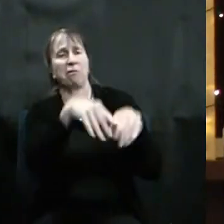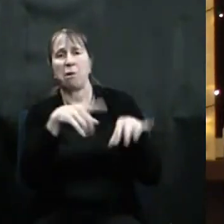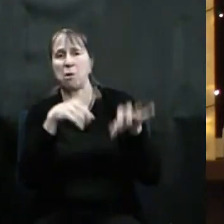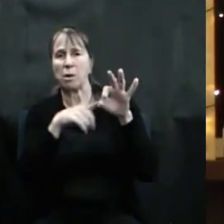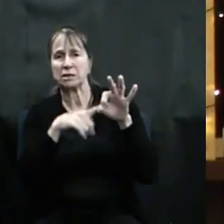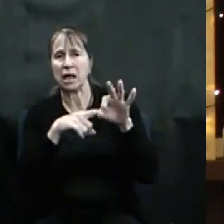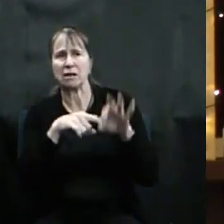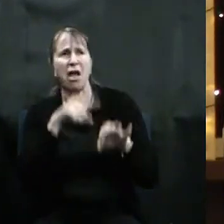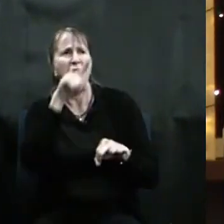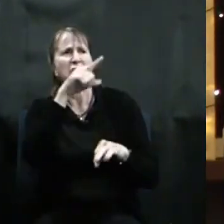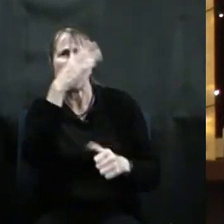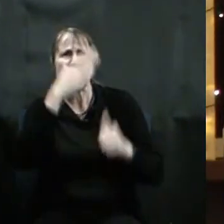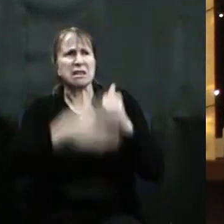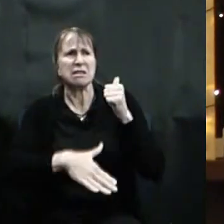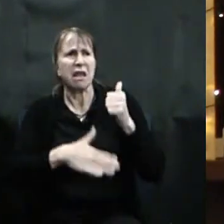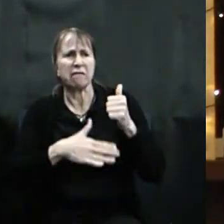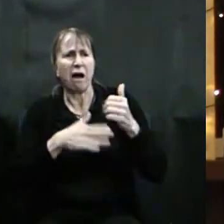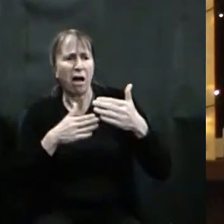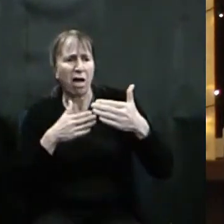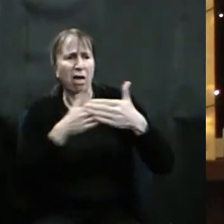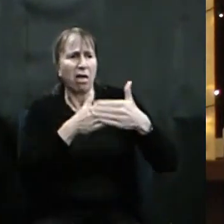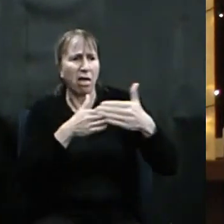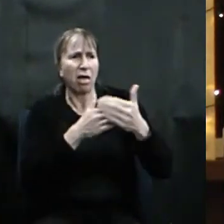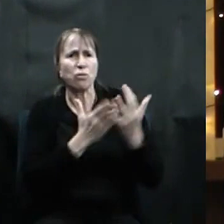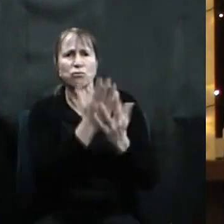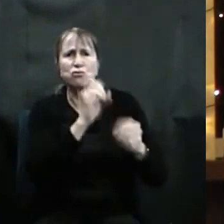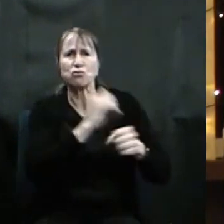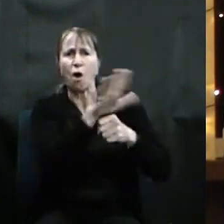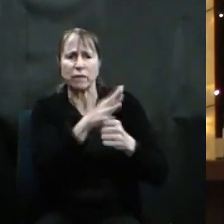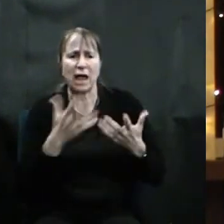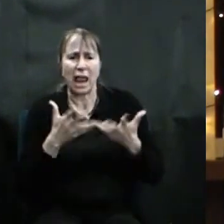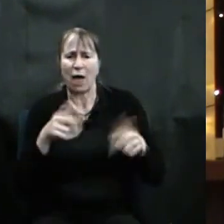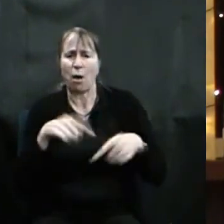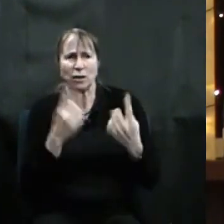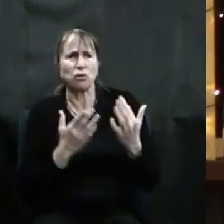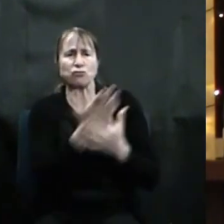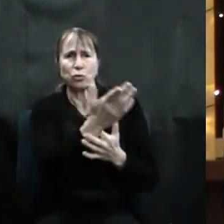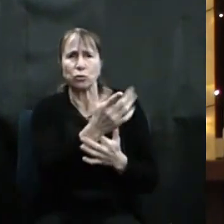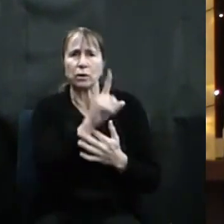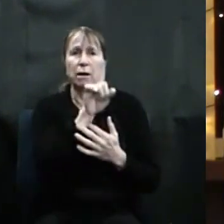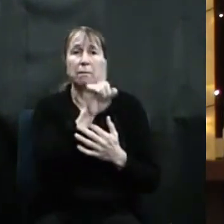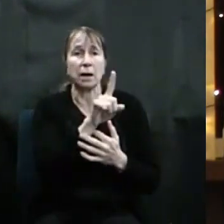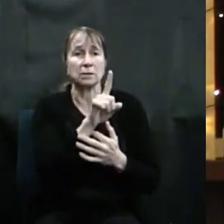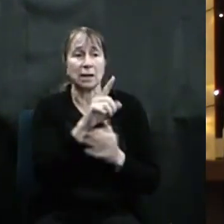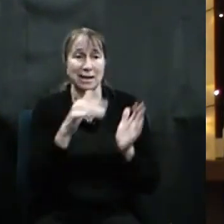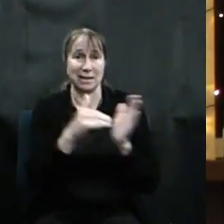border during the COVID crisis. But now Assyria, the